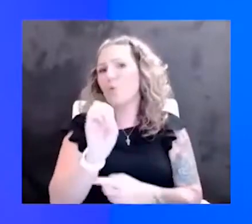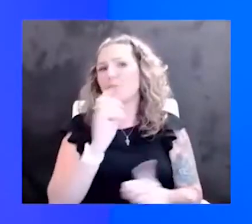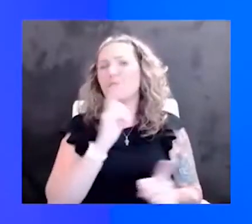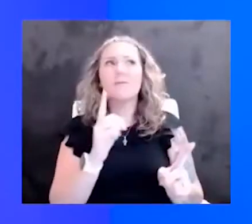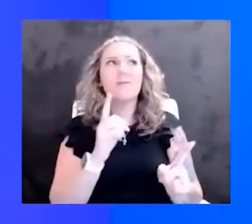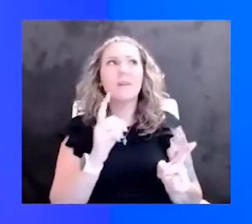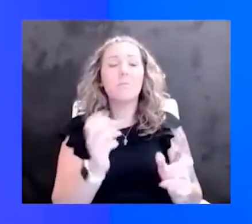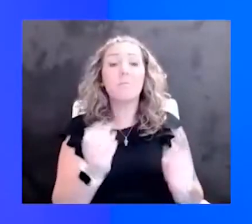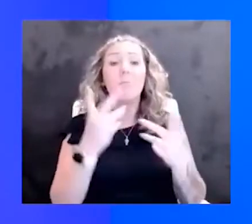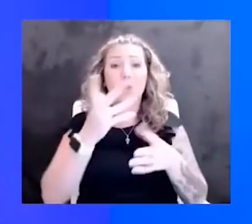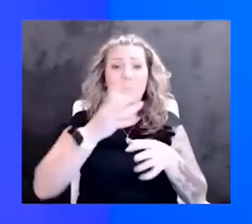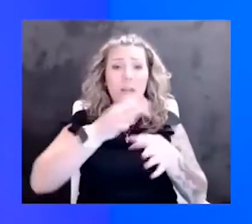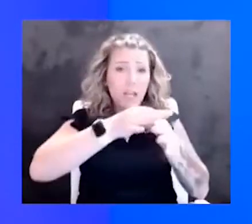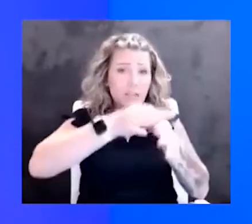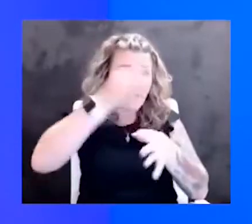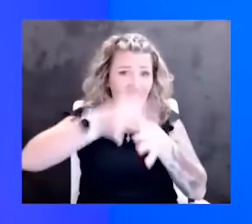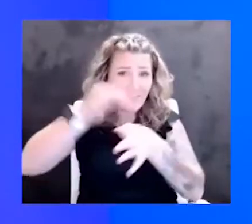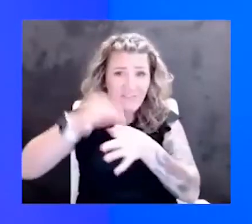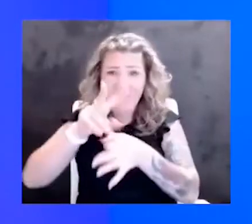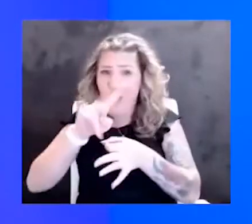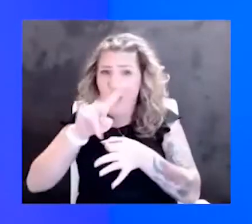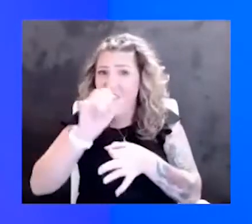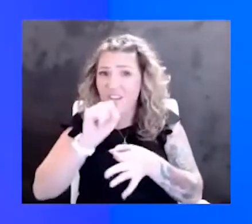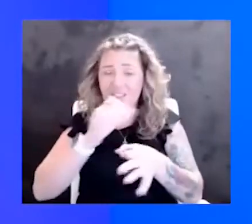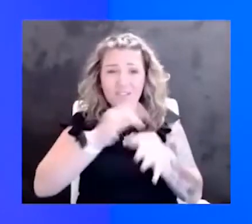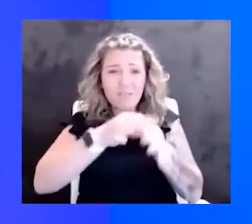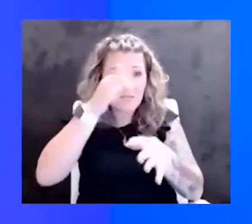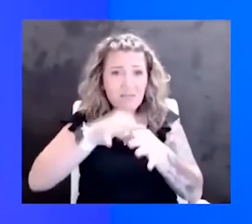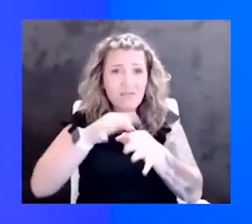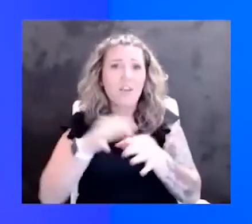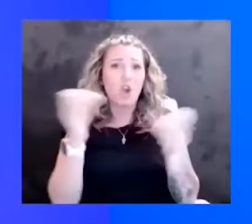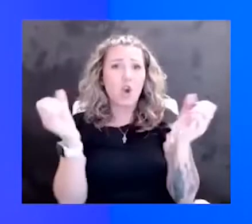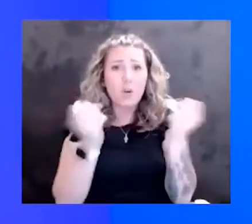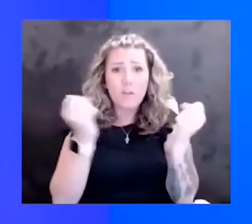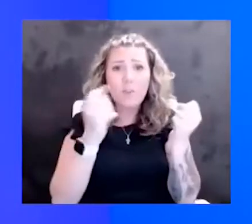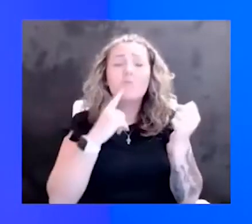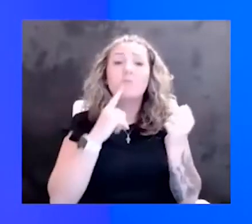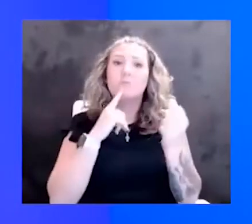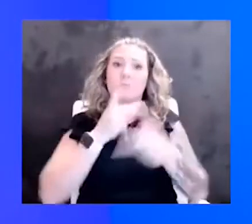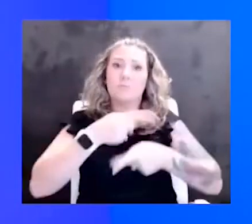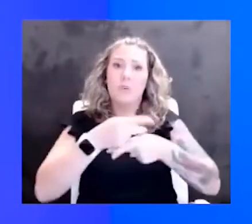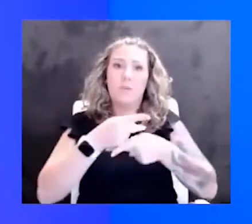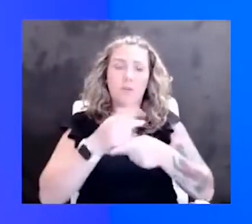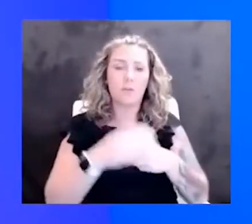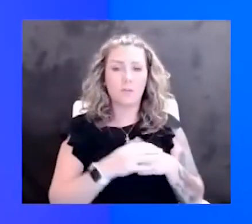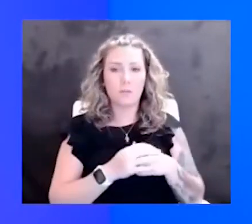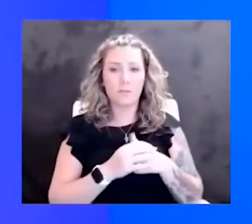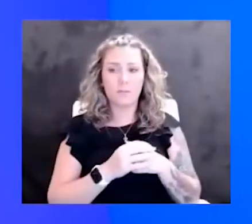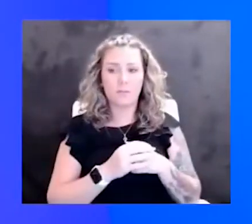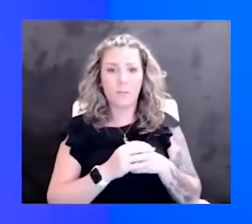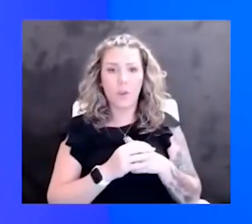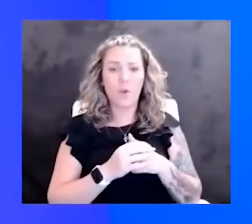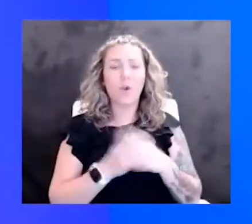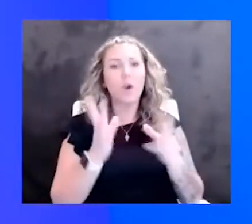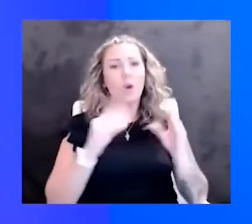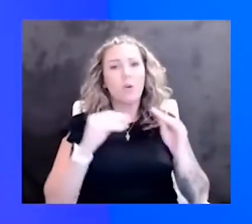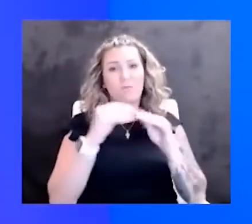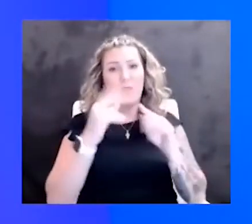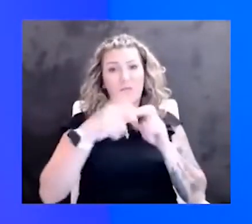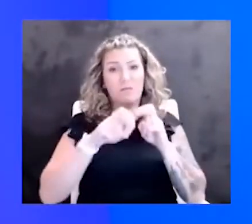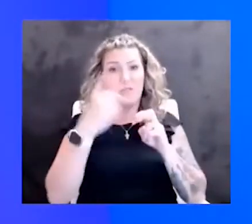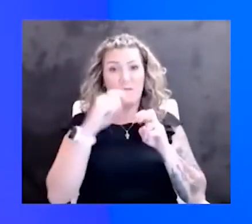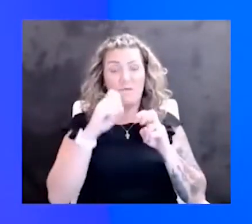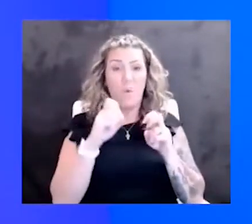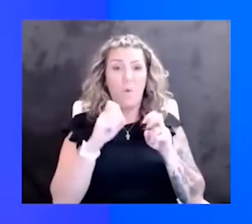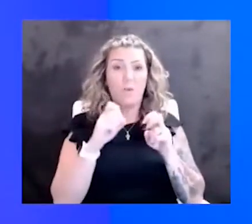vials, and especially they have to be refrigerated in a very delicate manner, are a whole heck of a lot more difficult for small medical